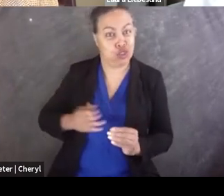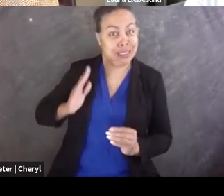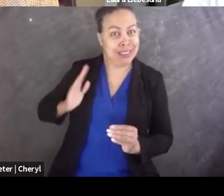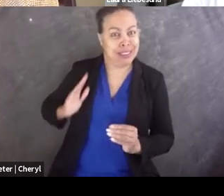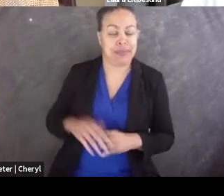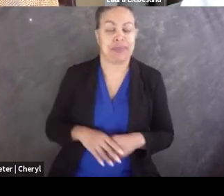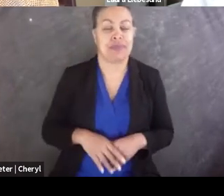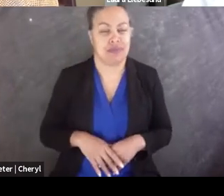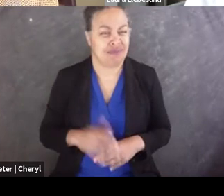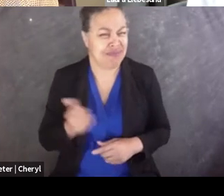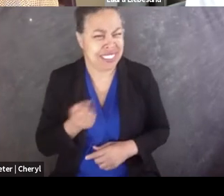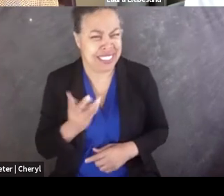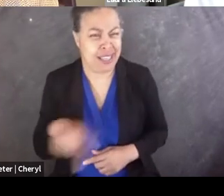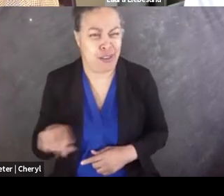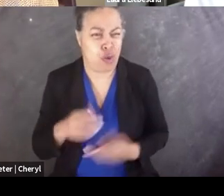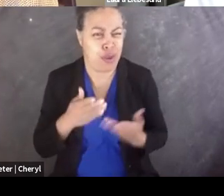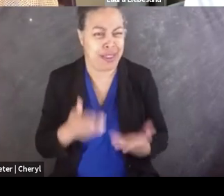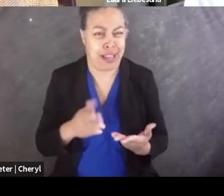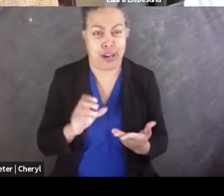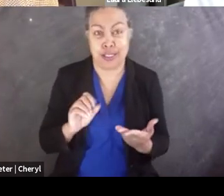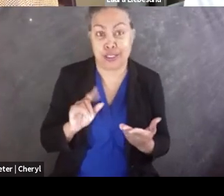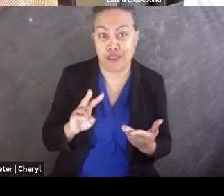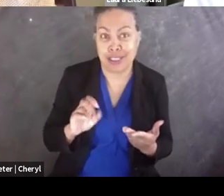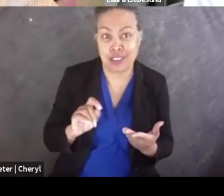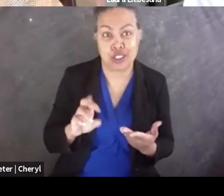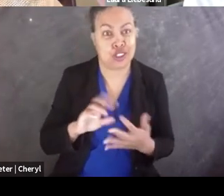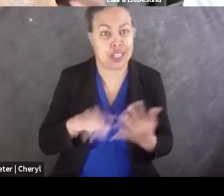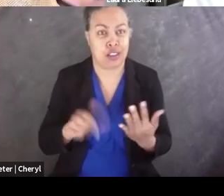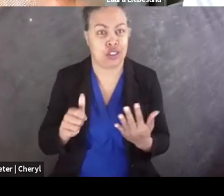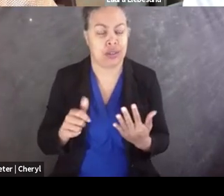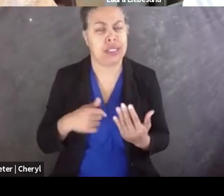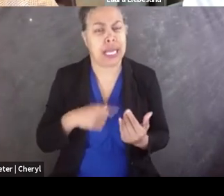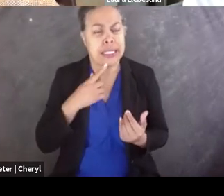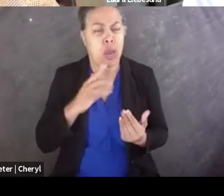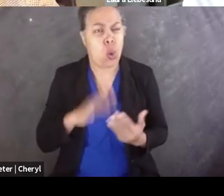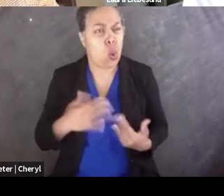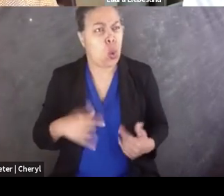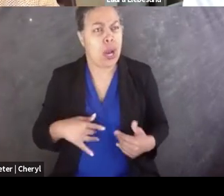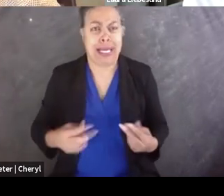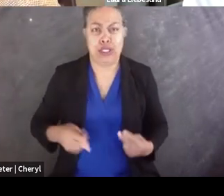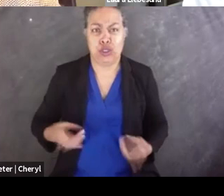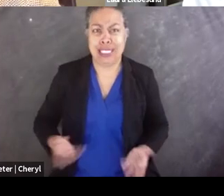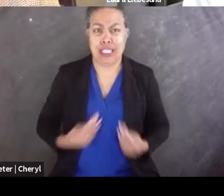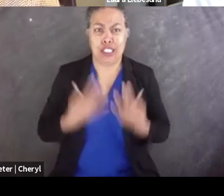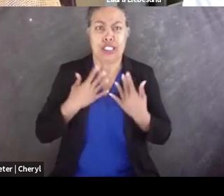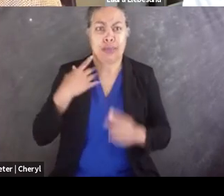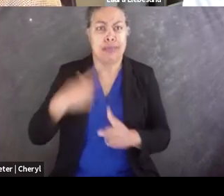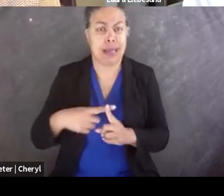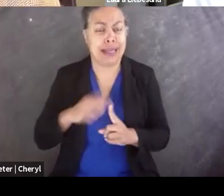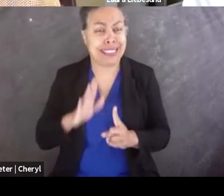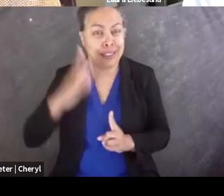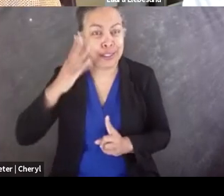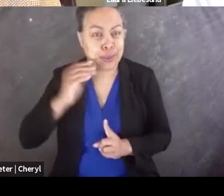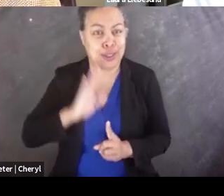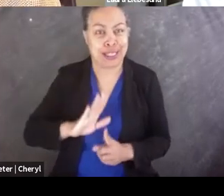too. And they were telling what their inspiration was from the legacy and history in DC, but also their own stories, what